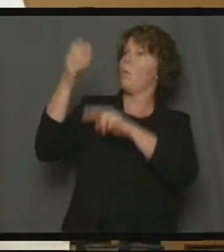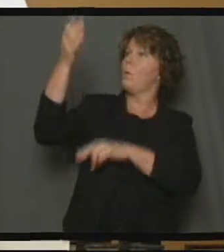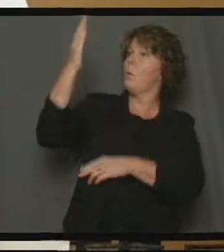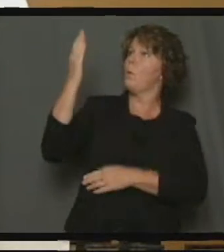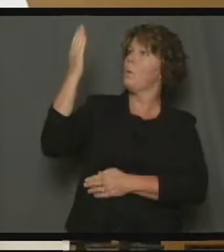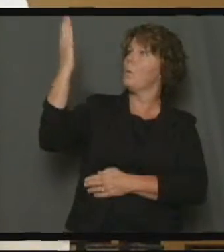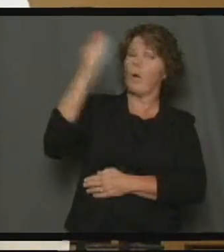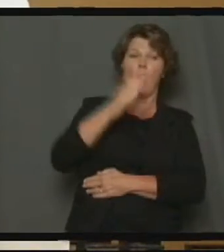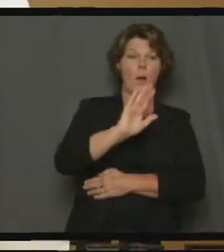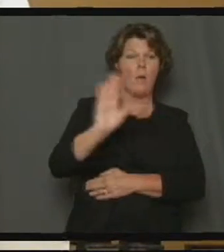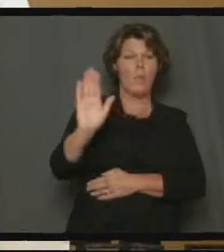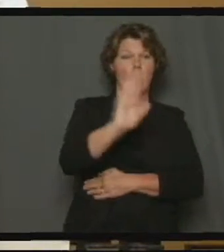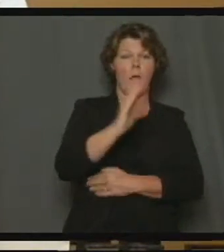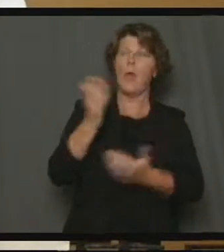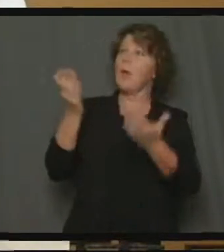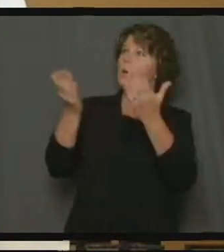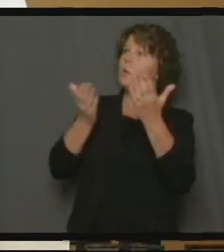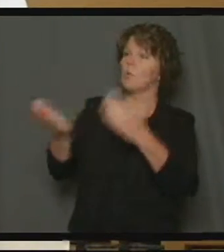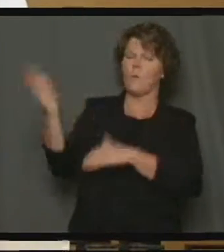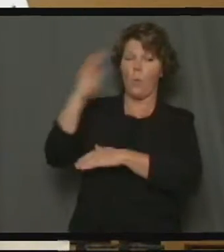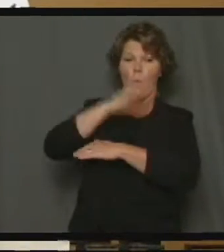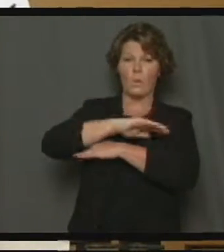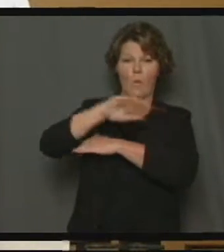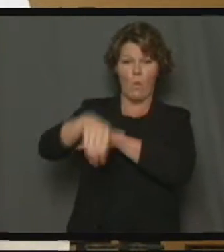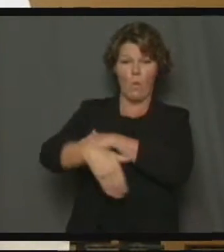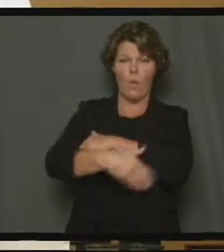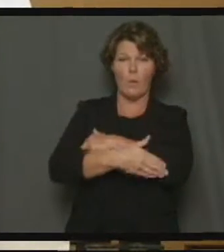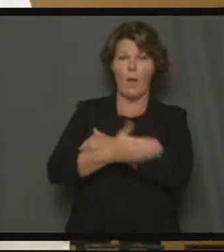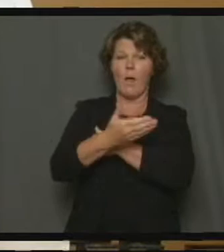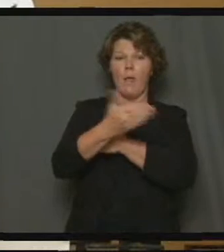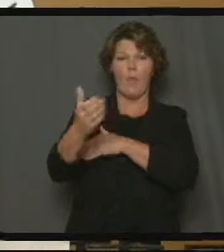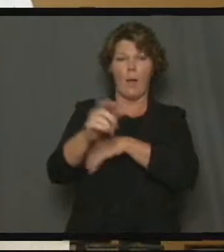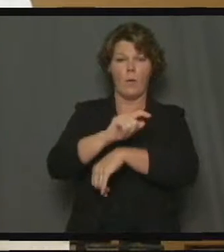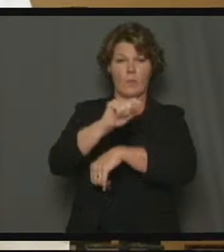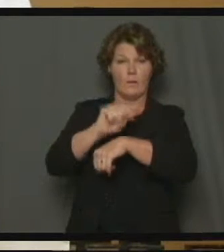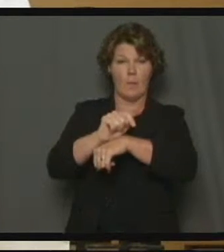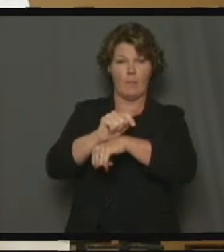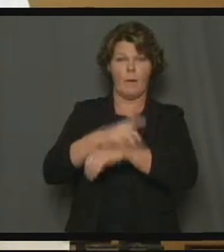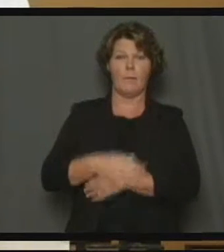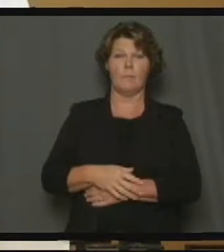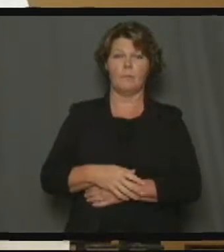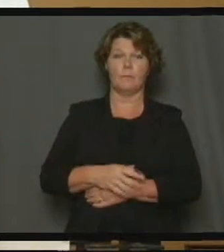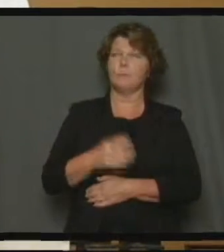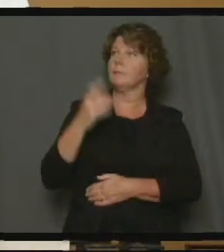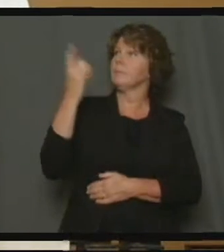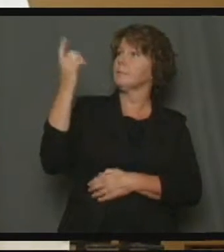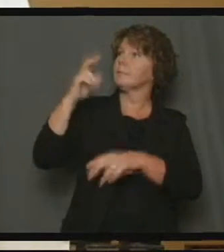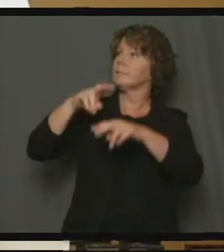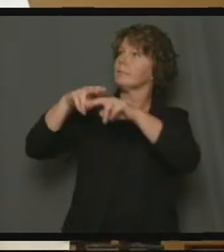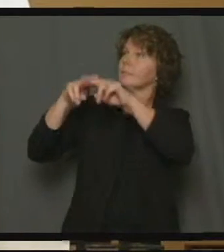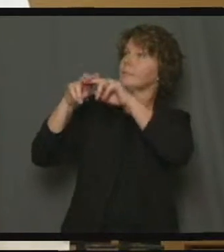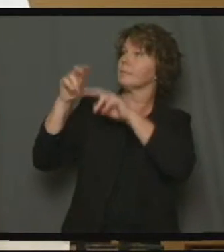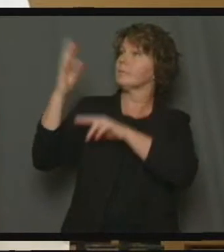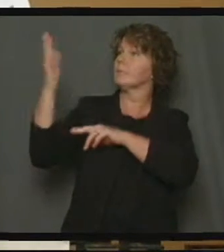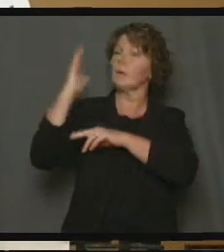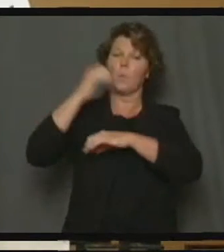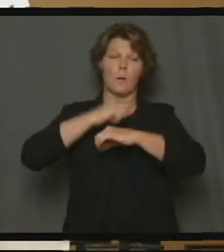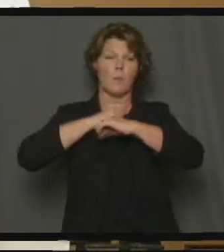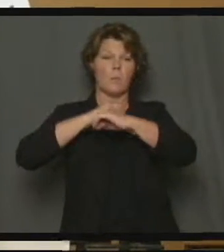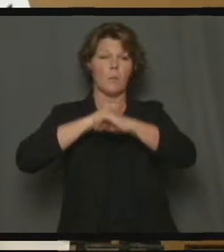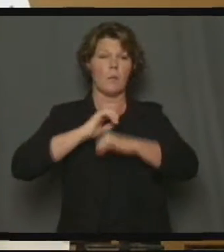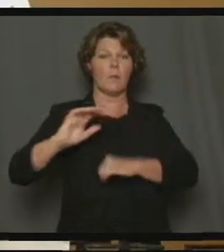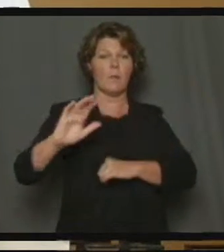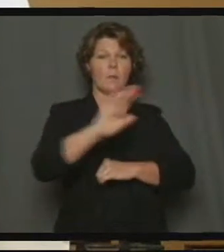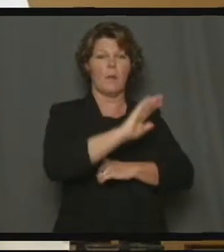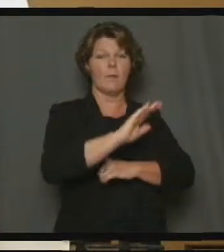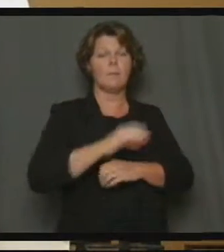serve him day and night in his temple. And he who sits on the throne will shelter them with